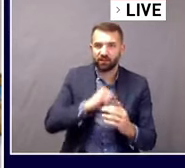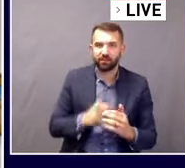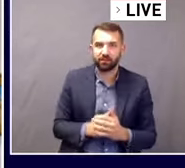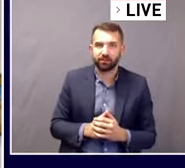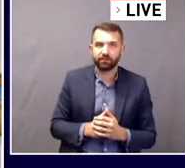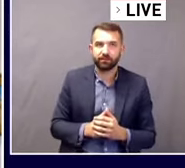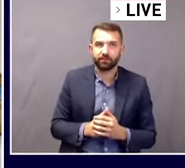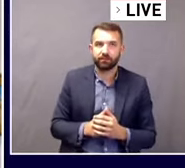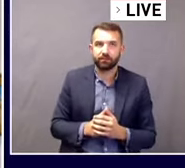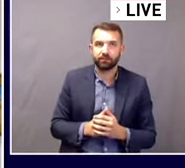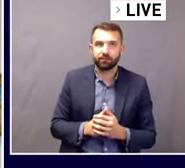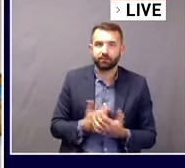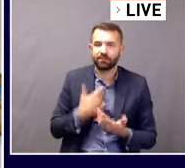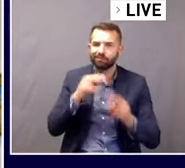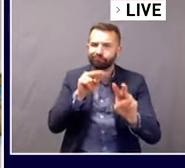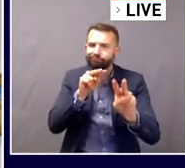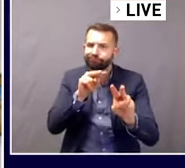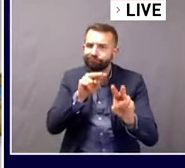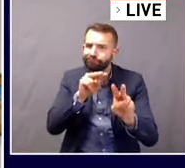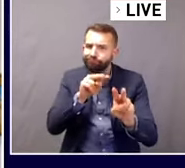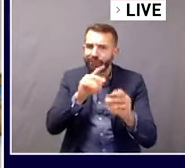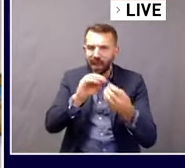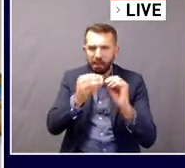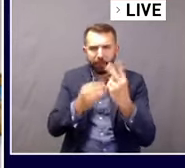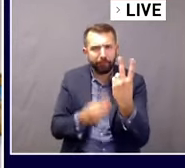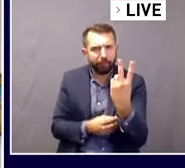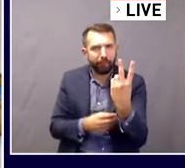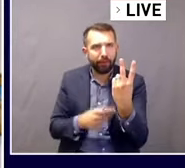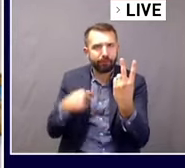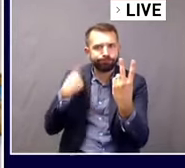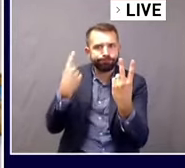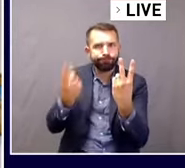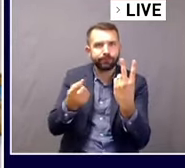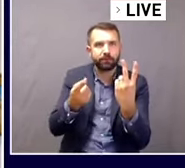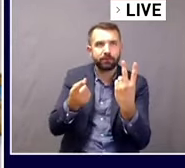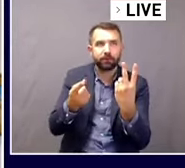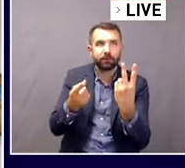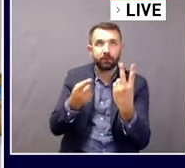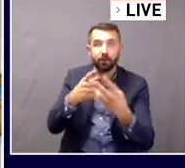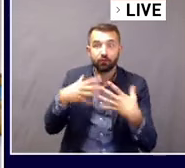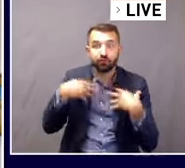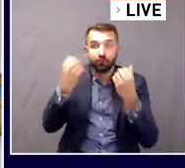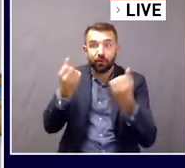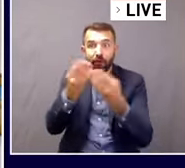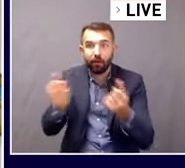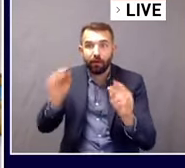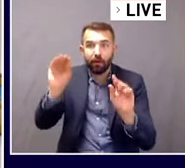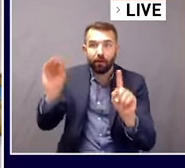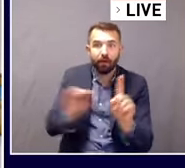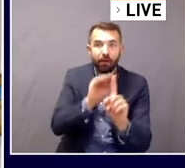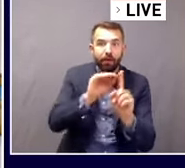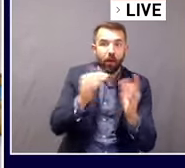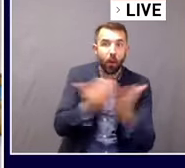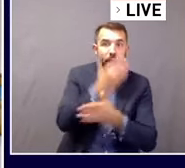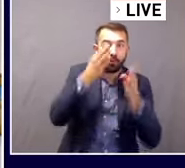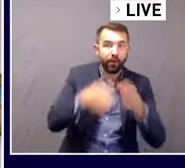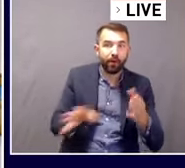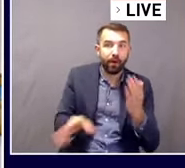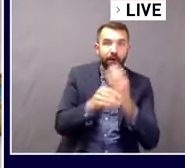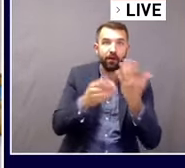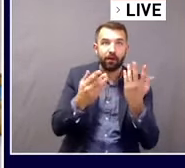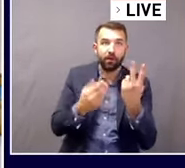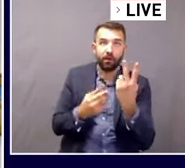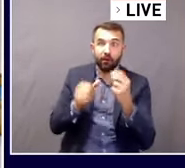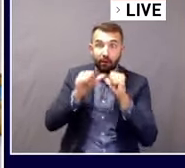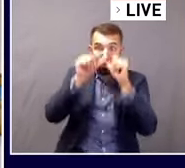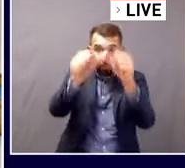can simultaneously be declared to be recovered at the same time that a new case could come in. So it could be the